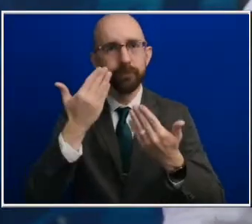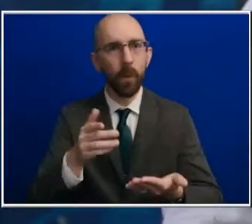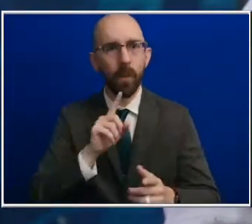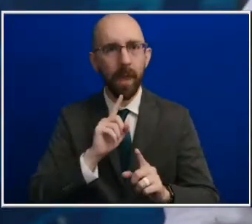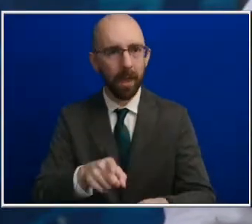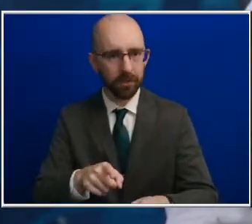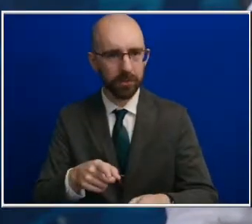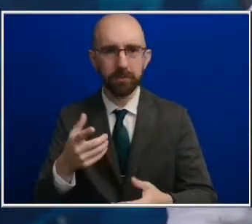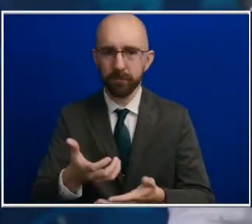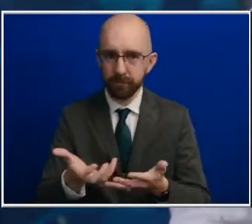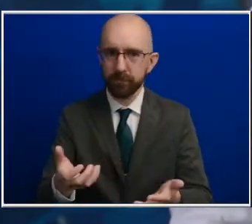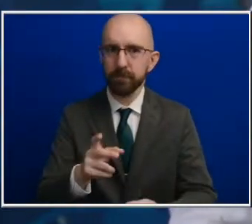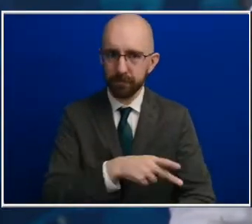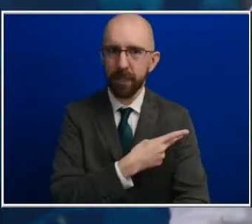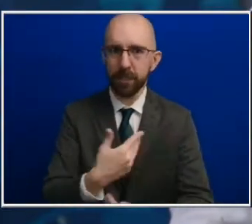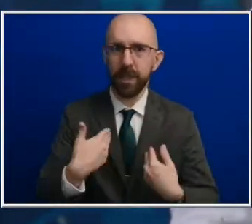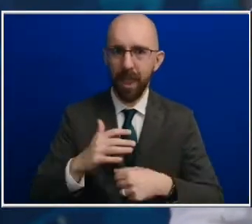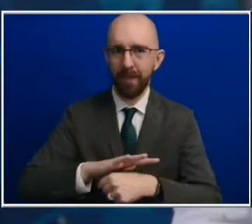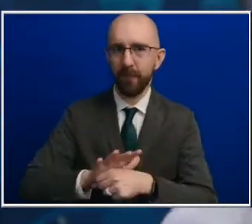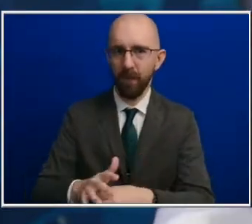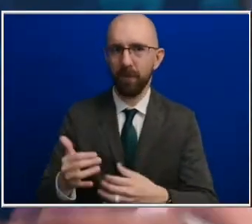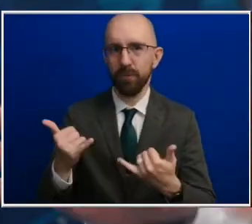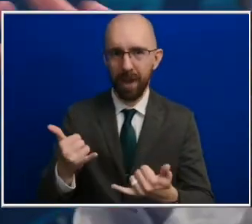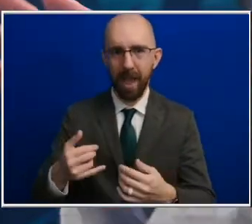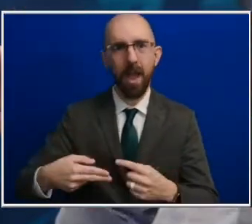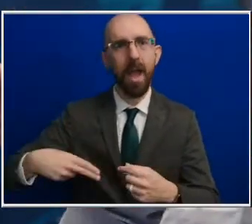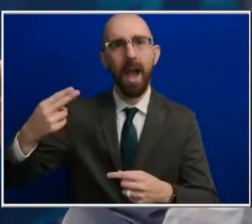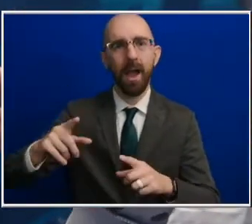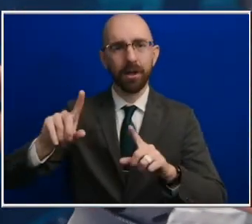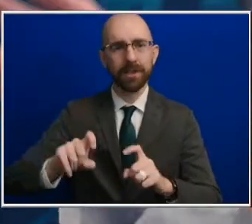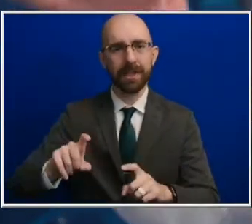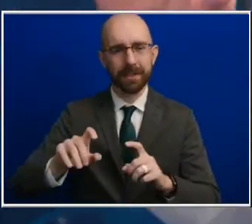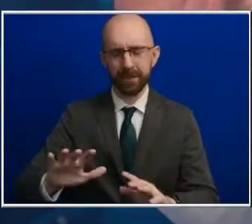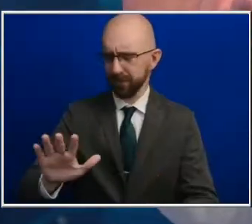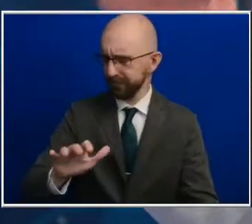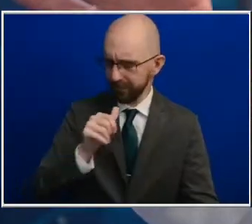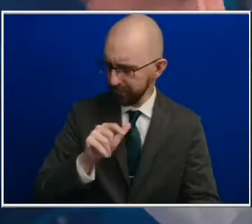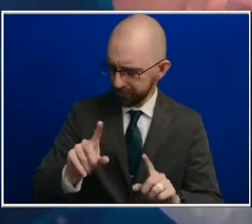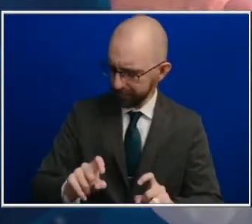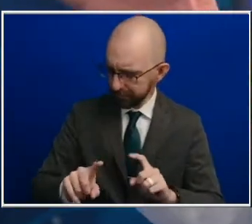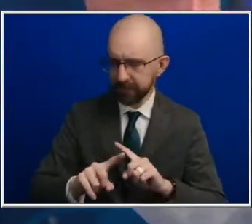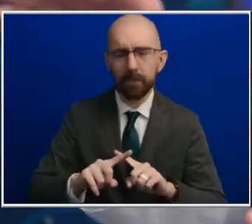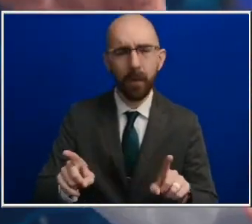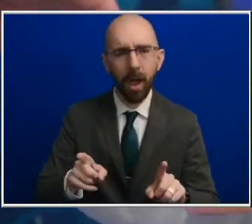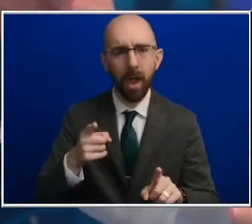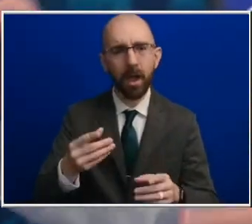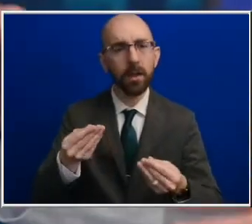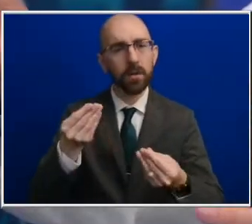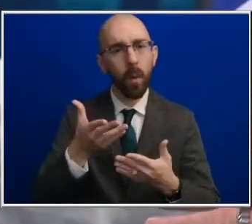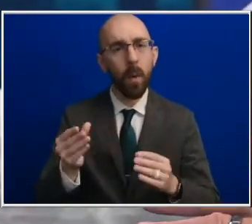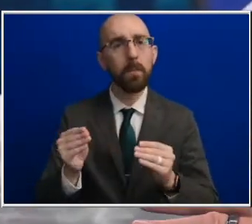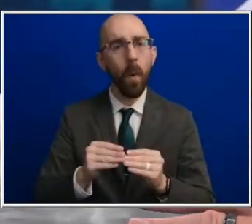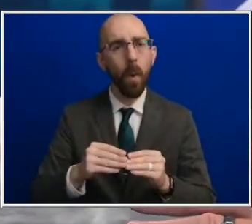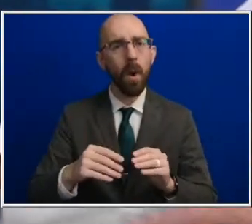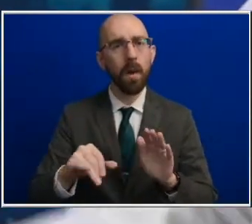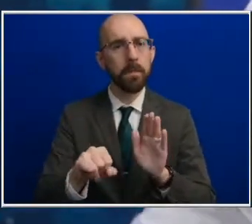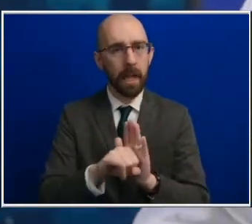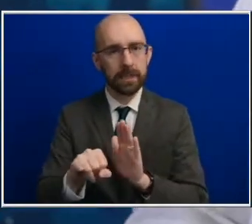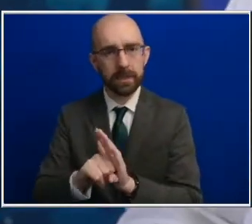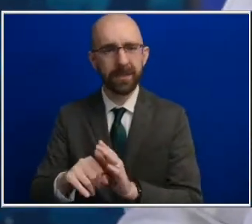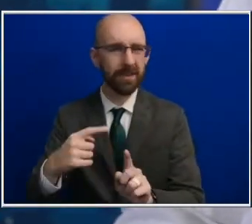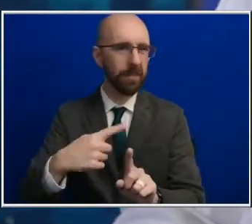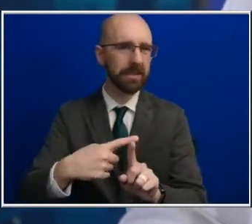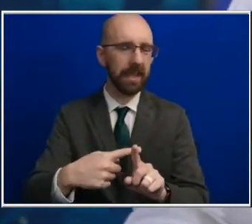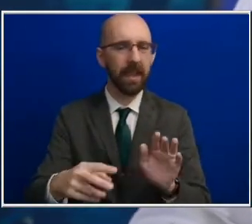my patients have COVID right now, a lot higher testing, or not that people aren't testing more, but we're being told that more positive tests in our patient population. And